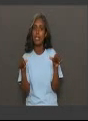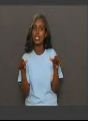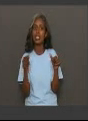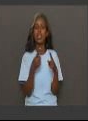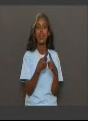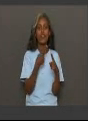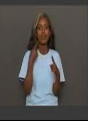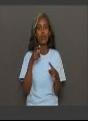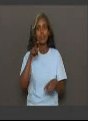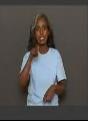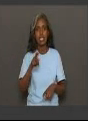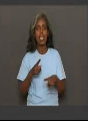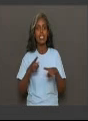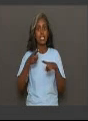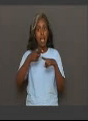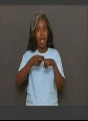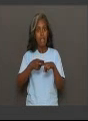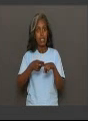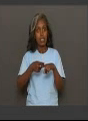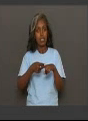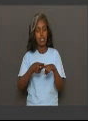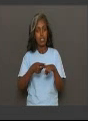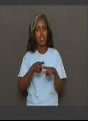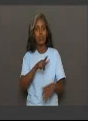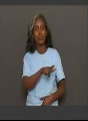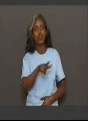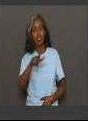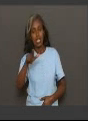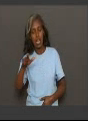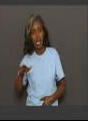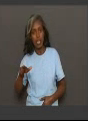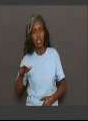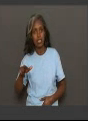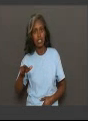the x-axis to the line in the